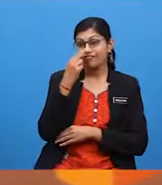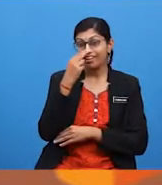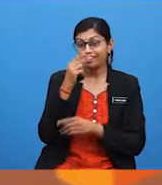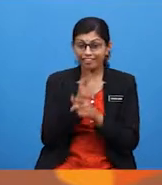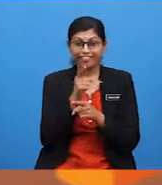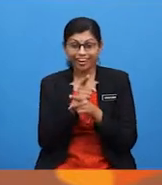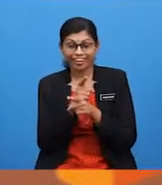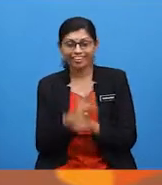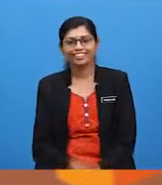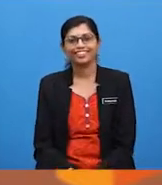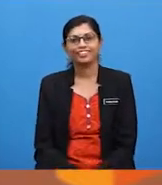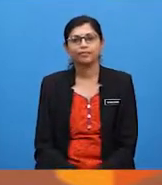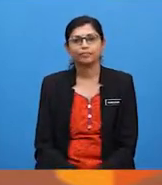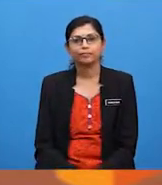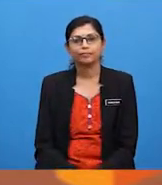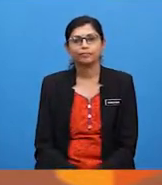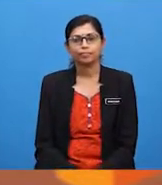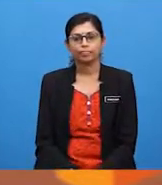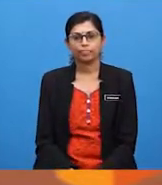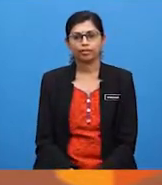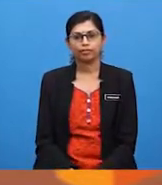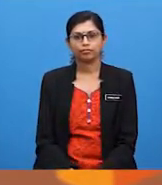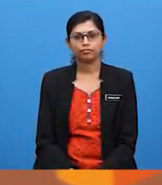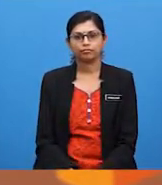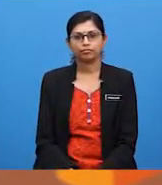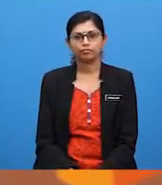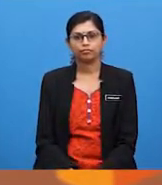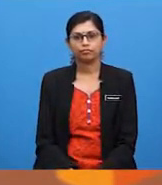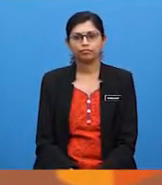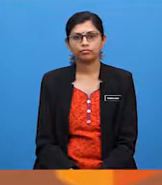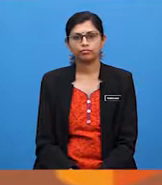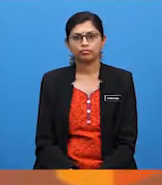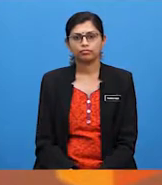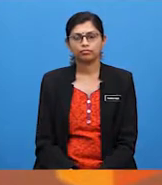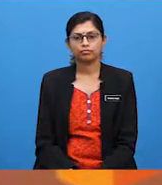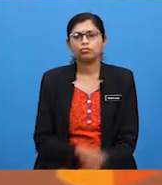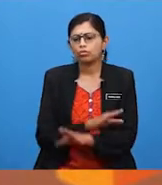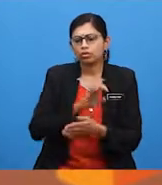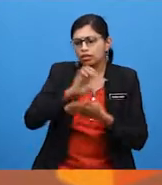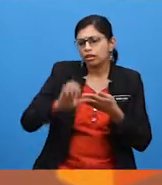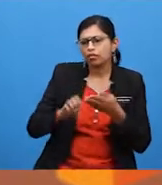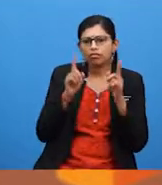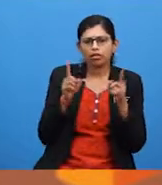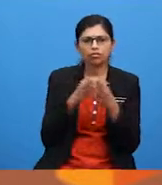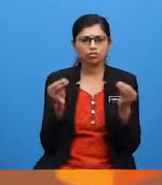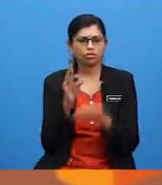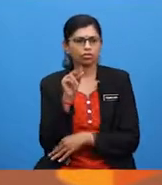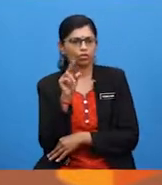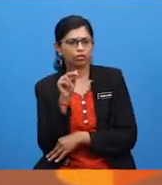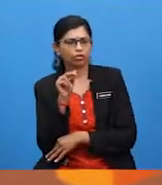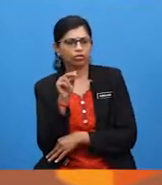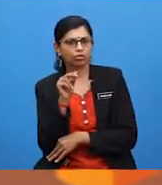it? And it definitely doesn't end there. Let's listen to